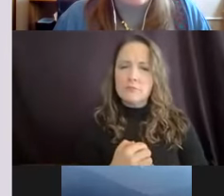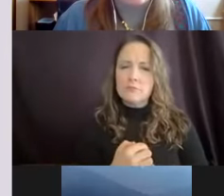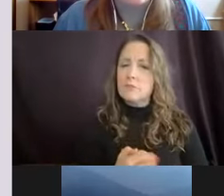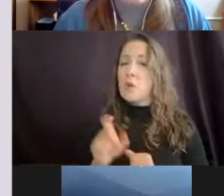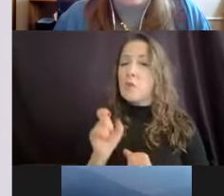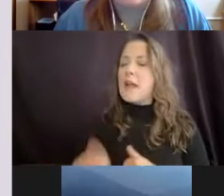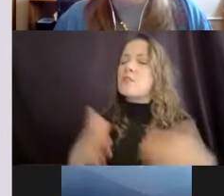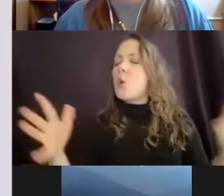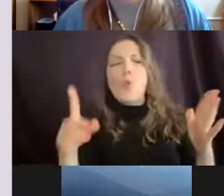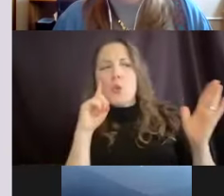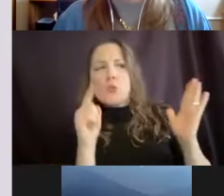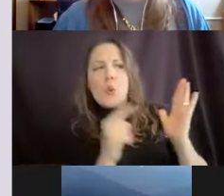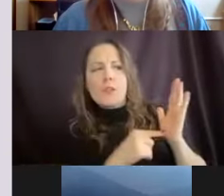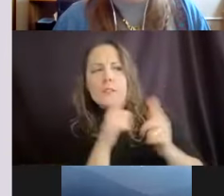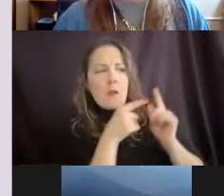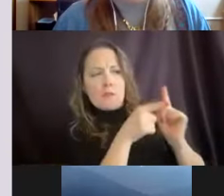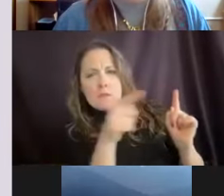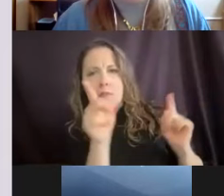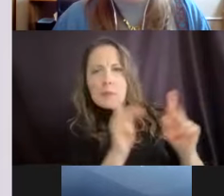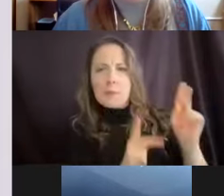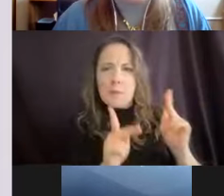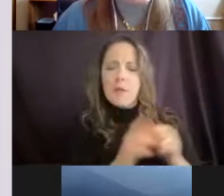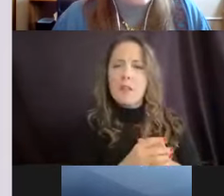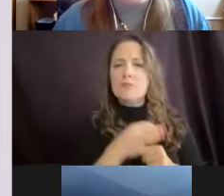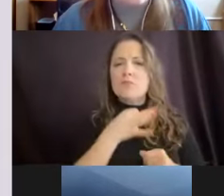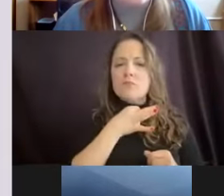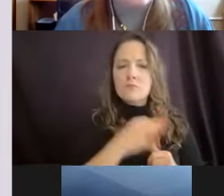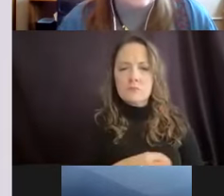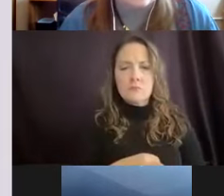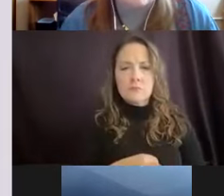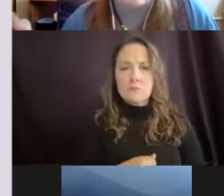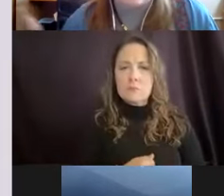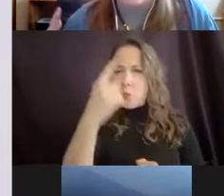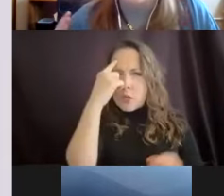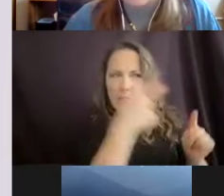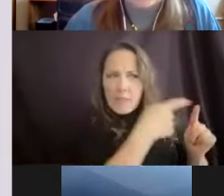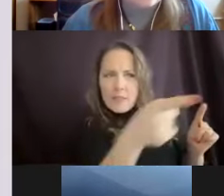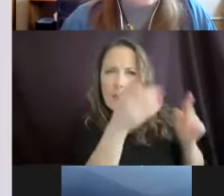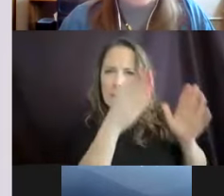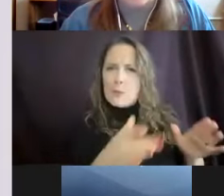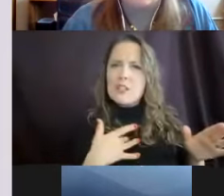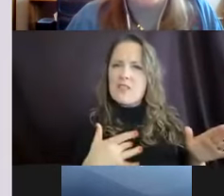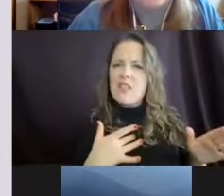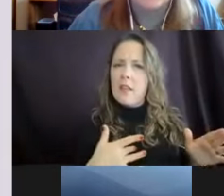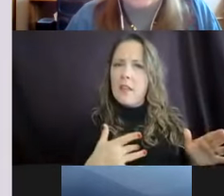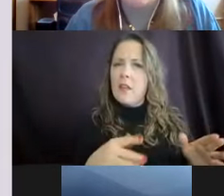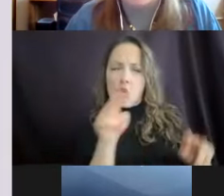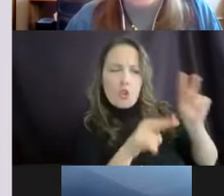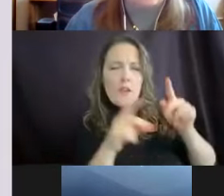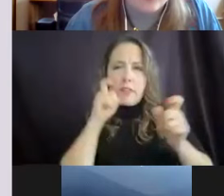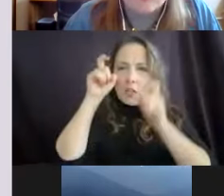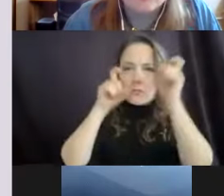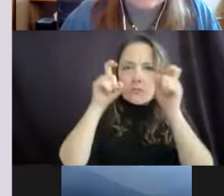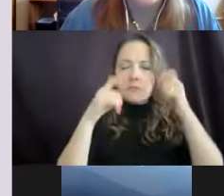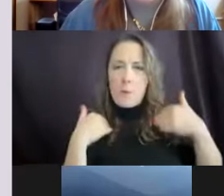noticing about people. What do they think others are feeling based on their facial expressions or body